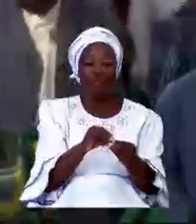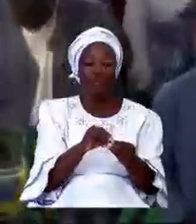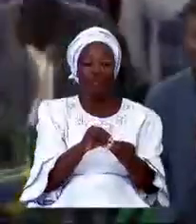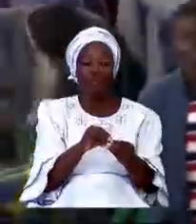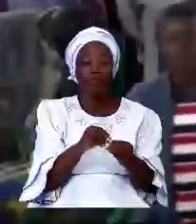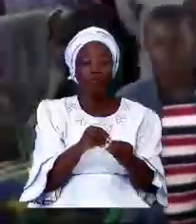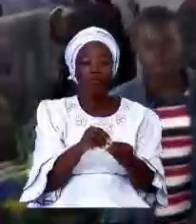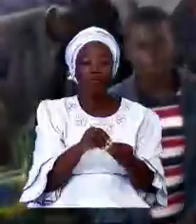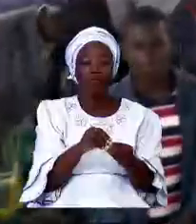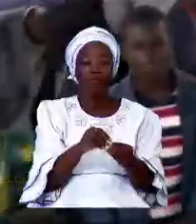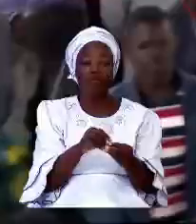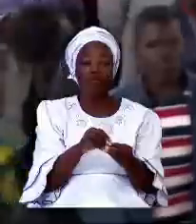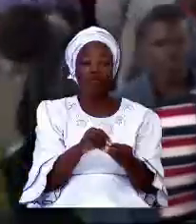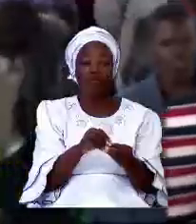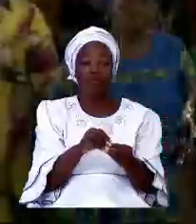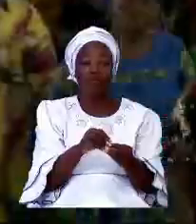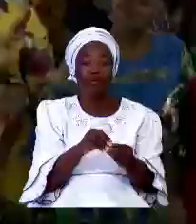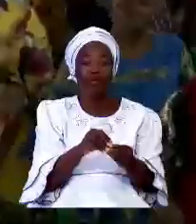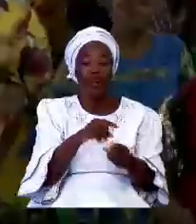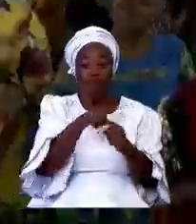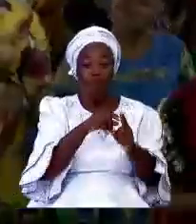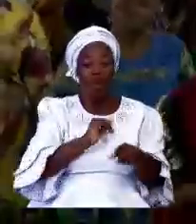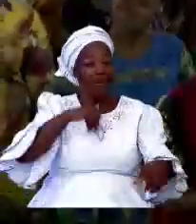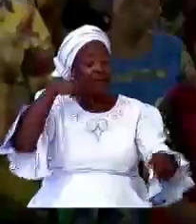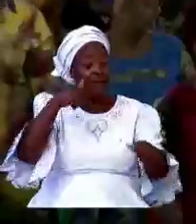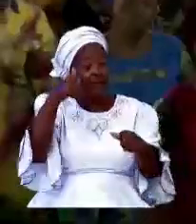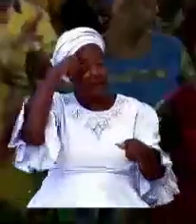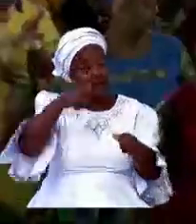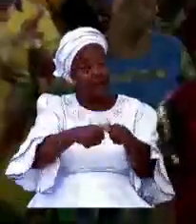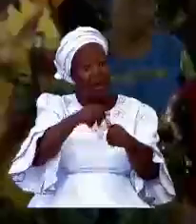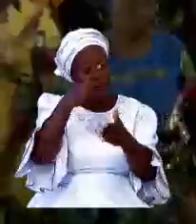anymore. I'll never fear anymore.